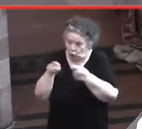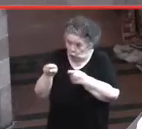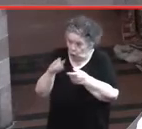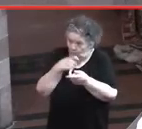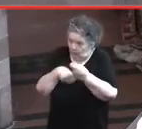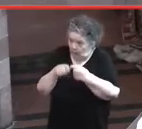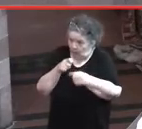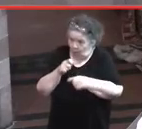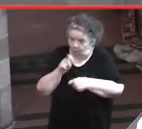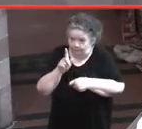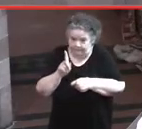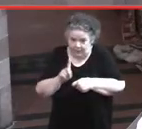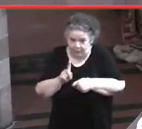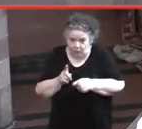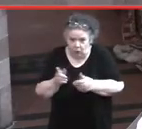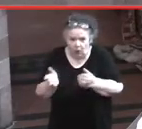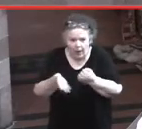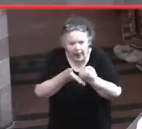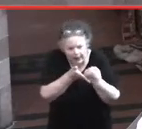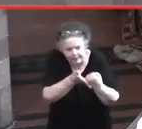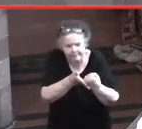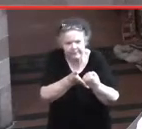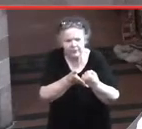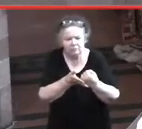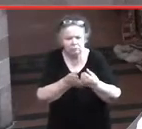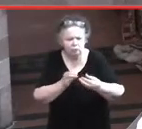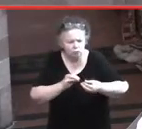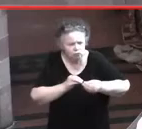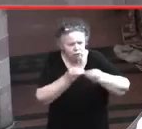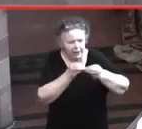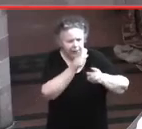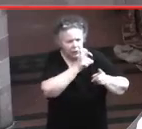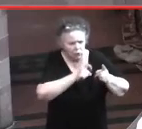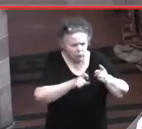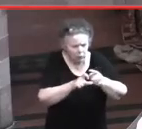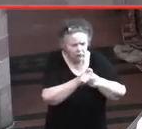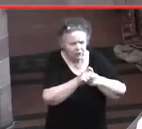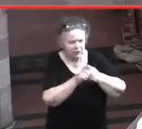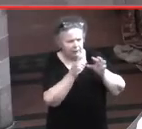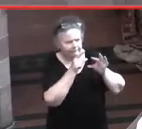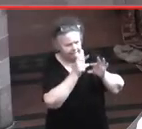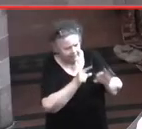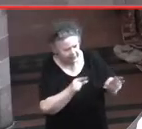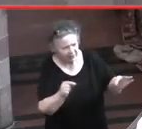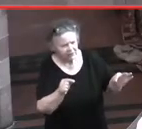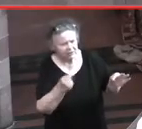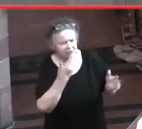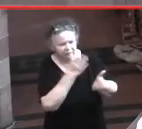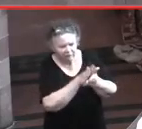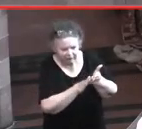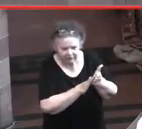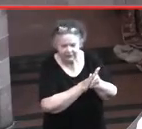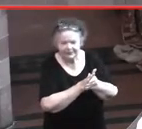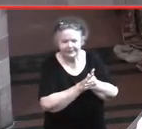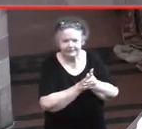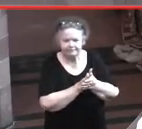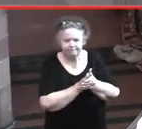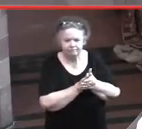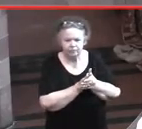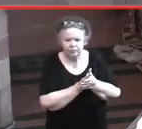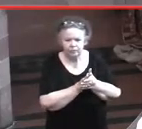those people who help with others to create communities of peace and forgiveness.